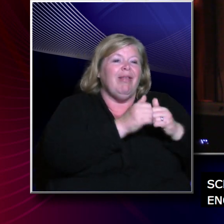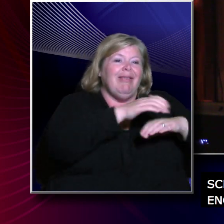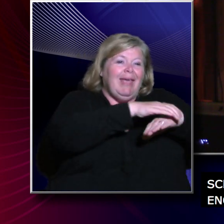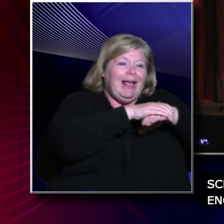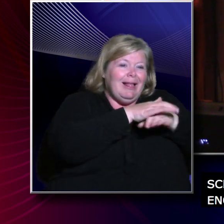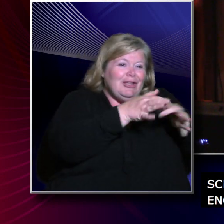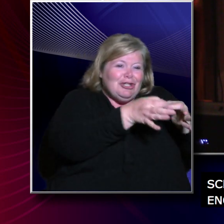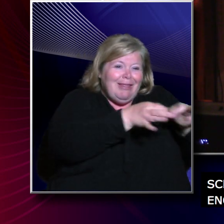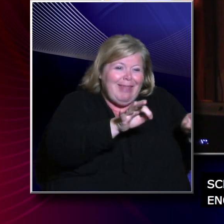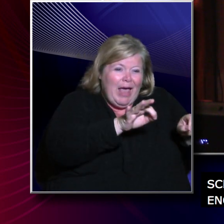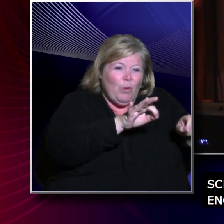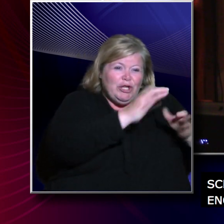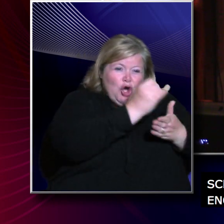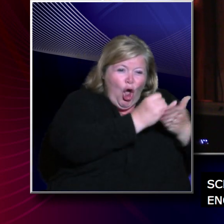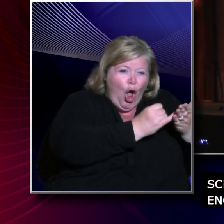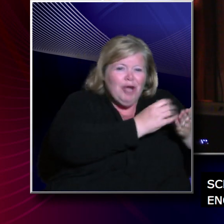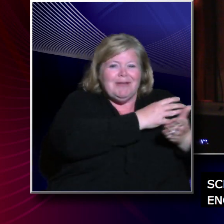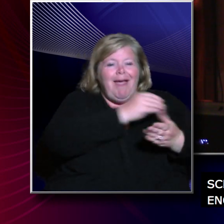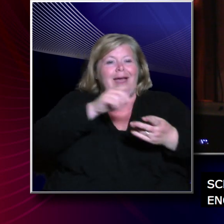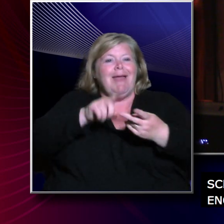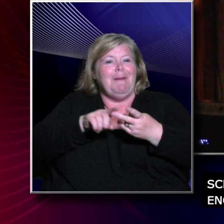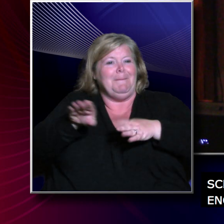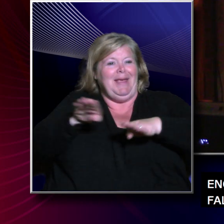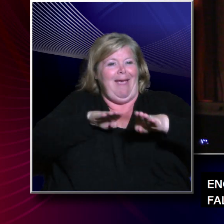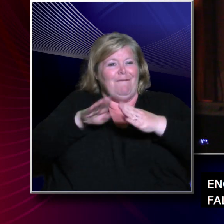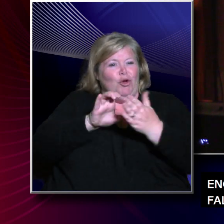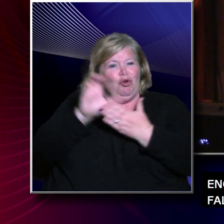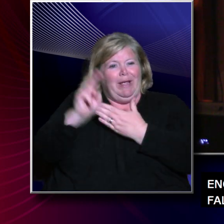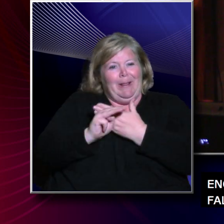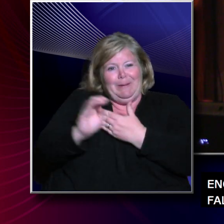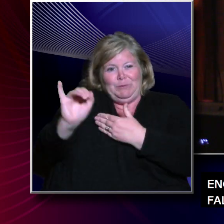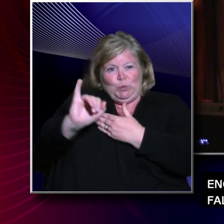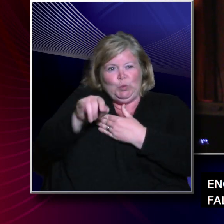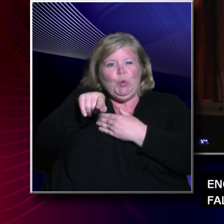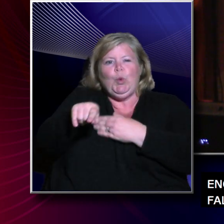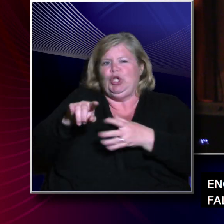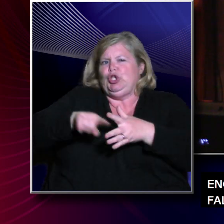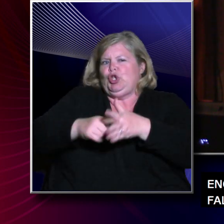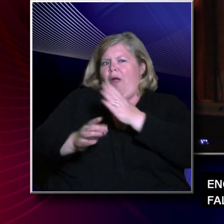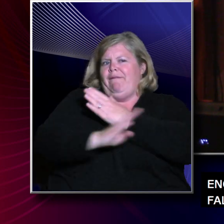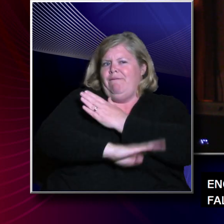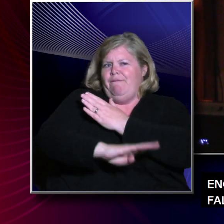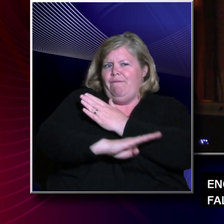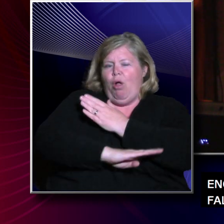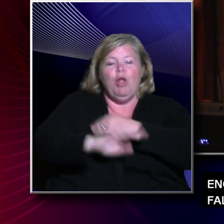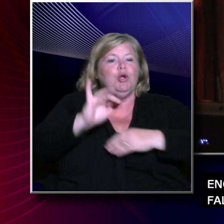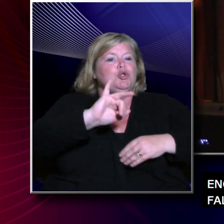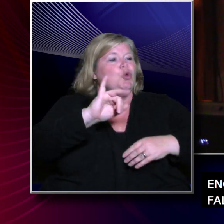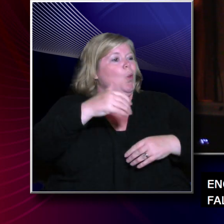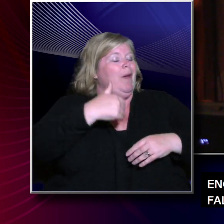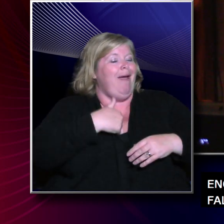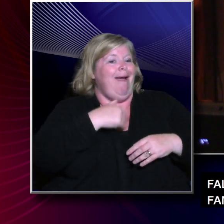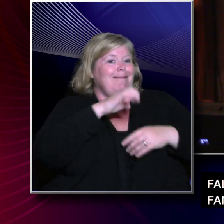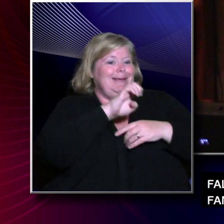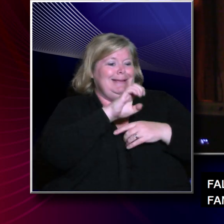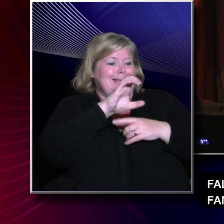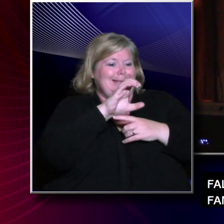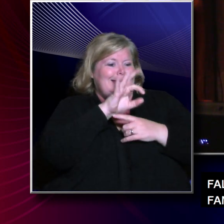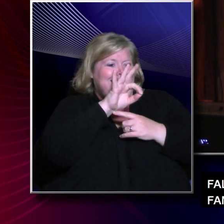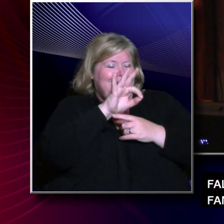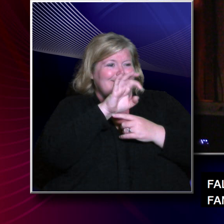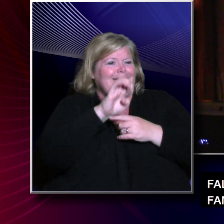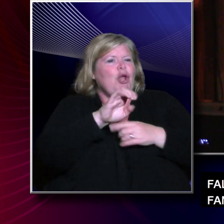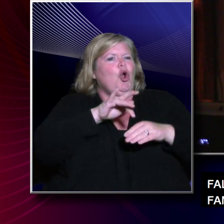this fall. We have the expansion of the early childhood family education program. We're more